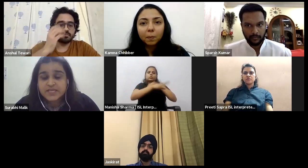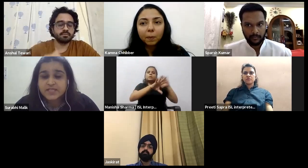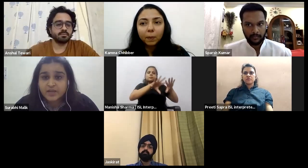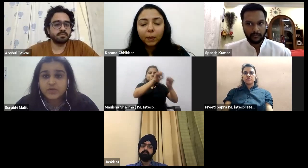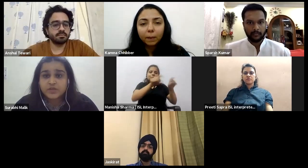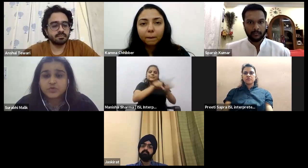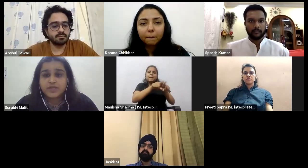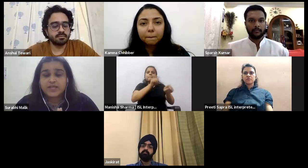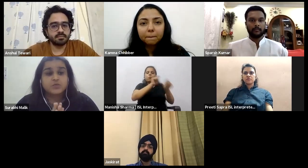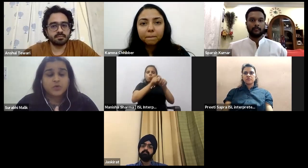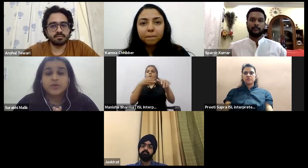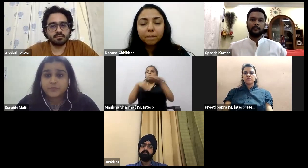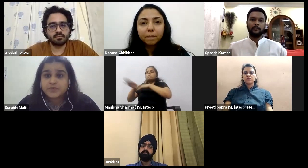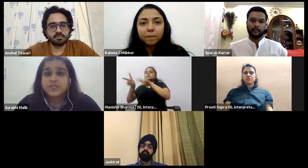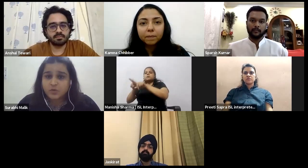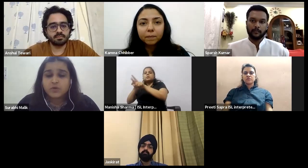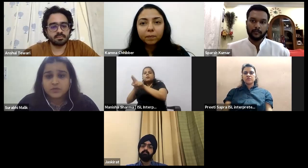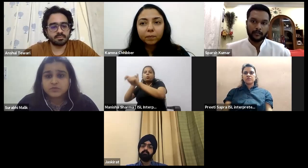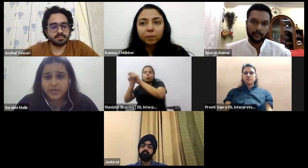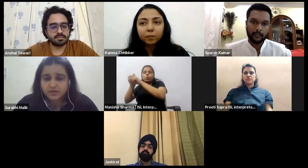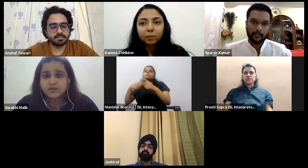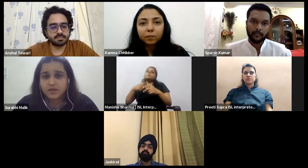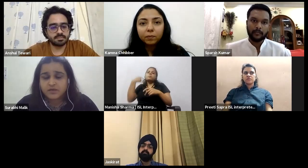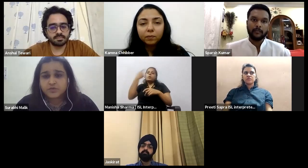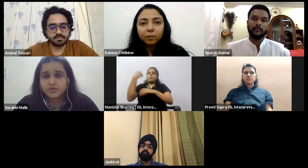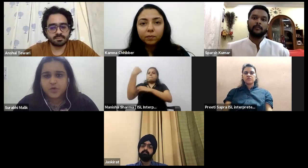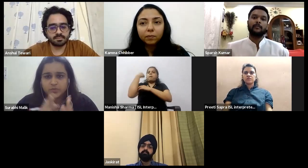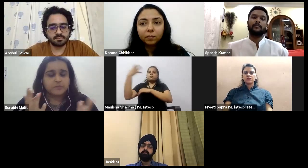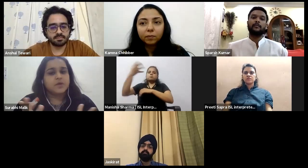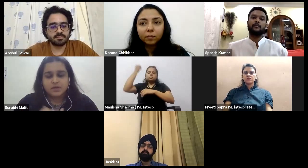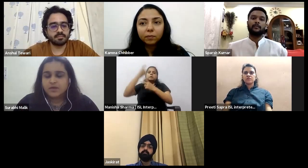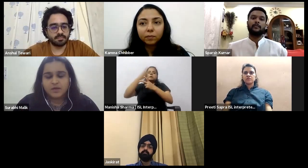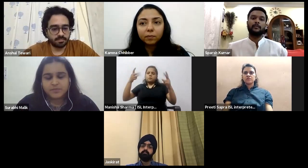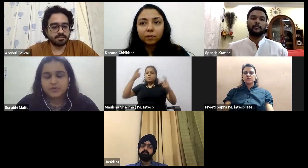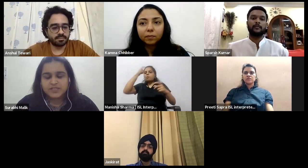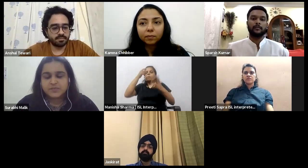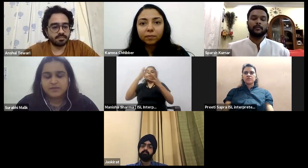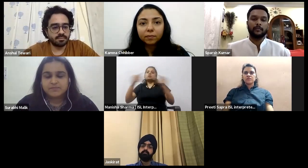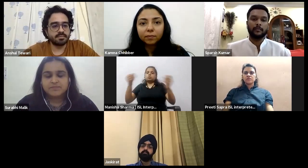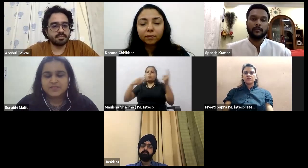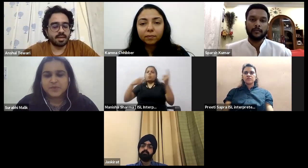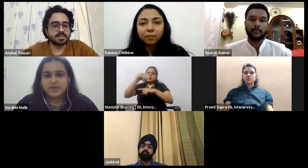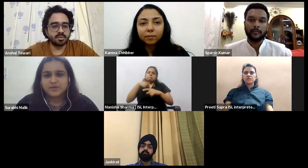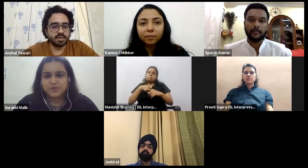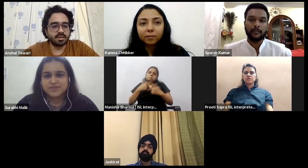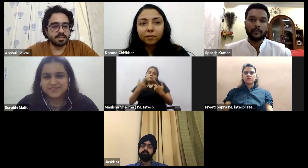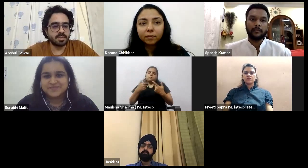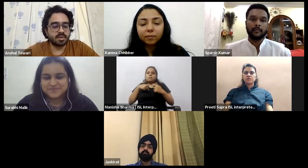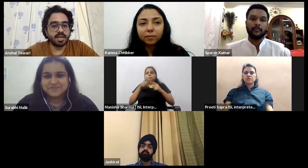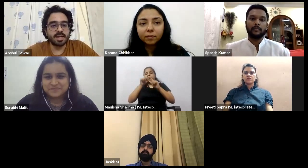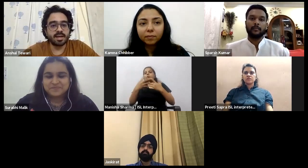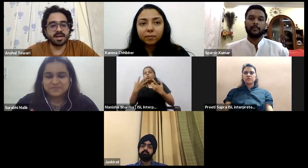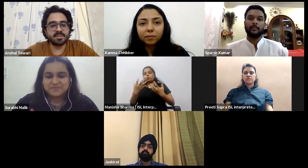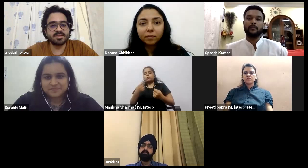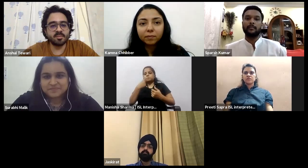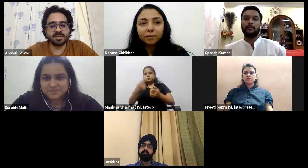is key there. We need to join hands, work with different stakeholders to tackle, this problem. That's my parting note. Absolutely.